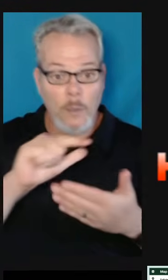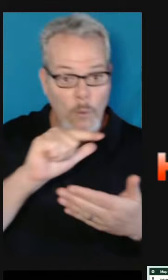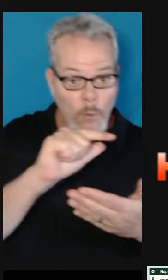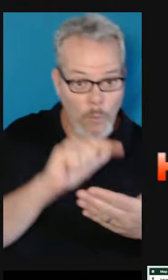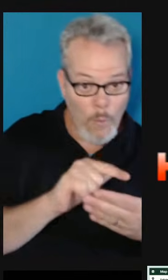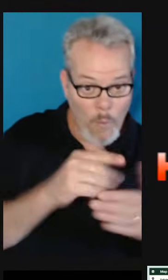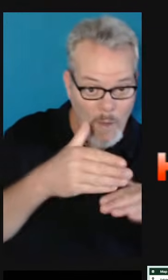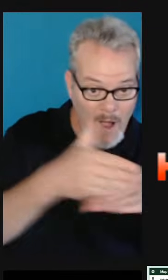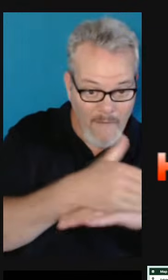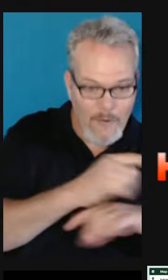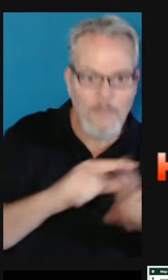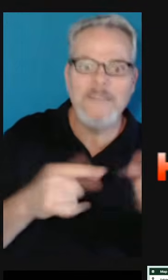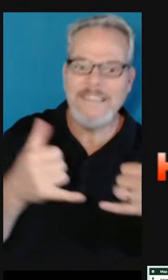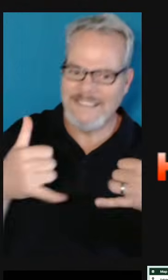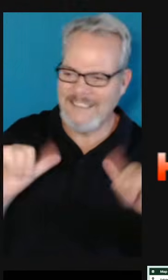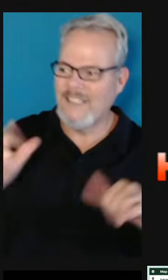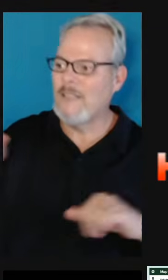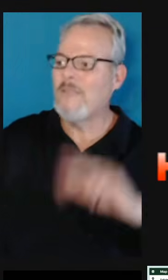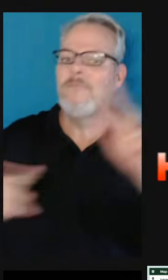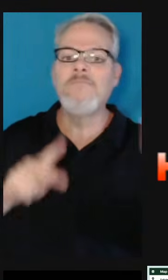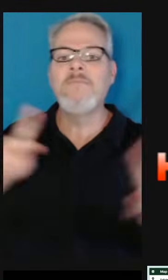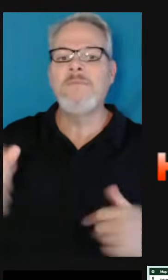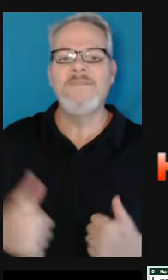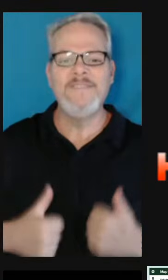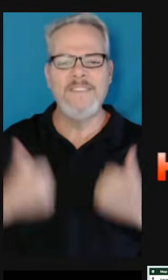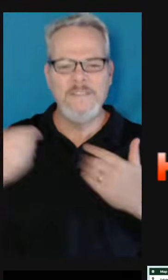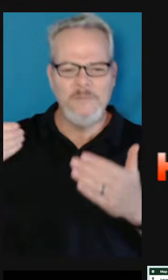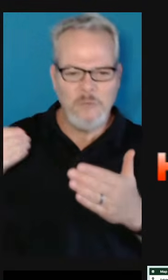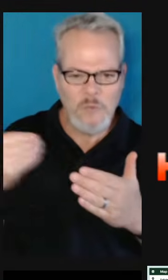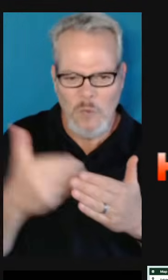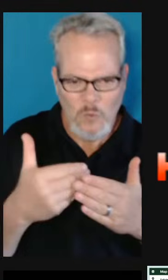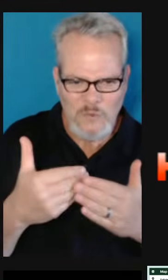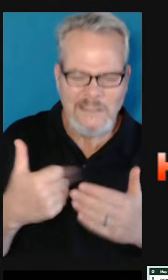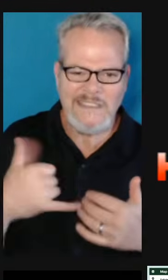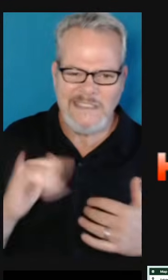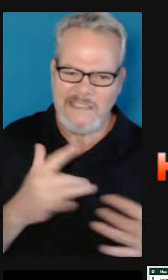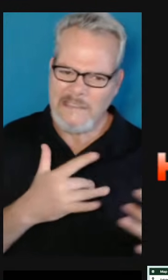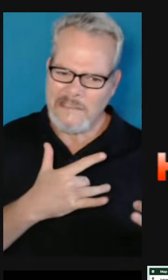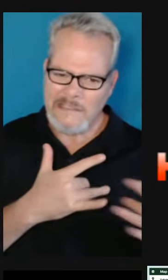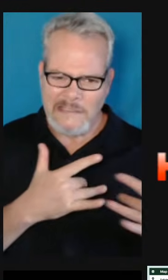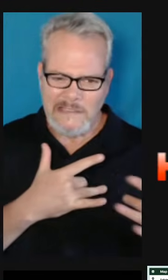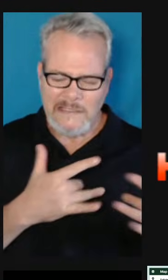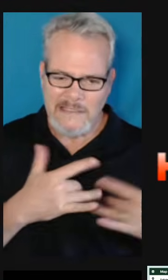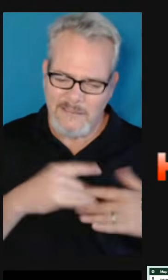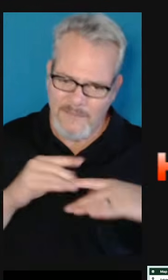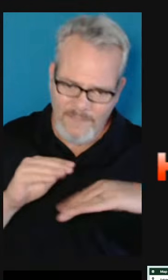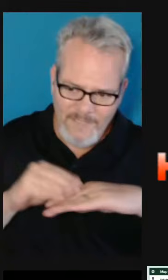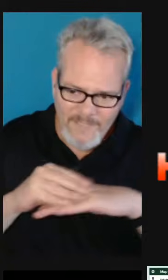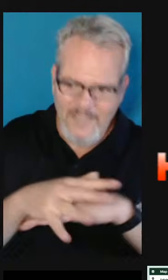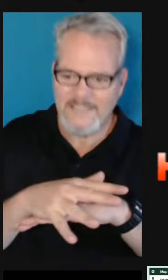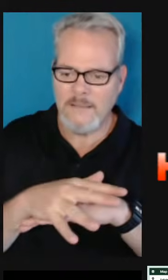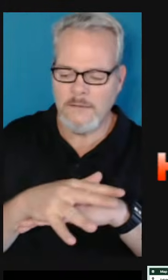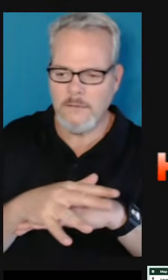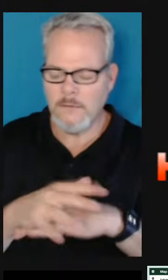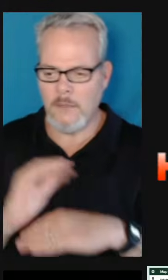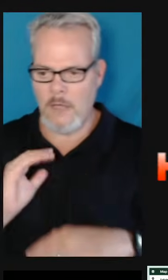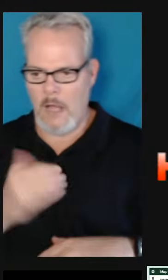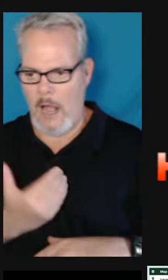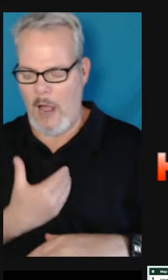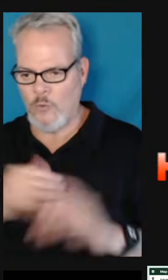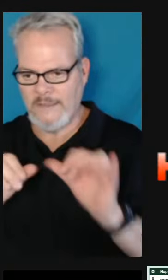that live nearby. And so it looks like our VOG forecast is not currently loading.